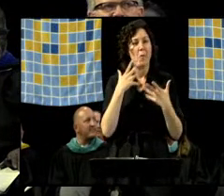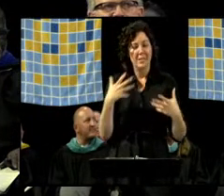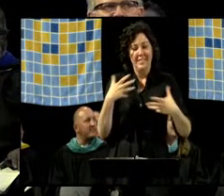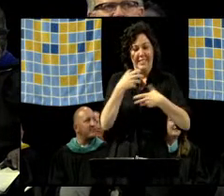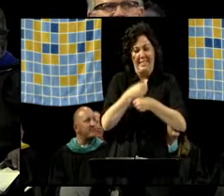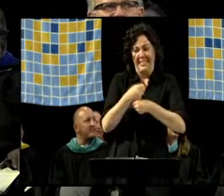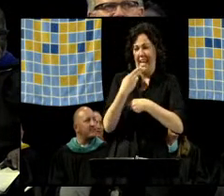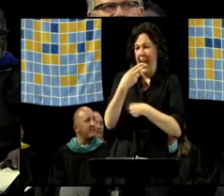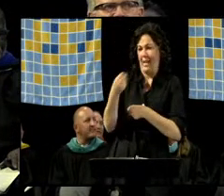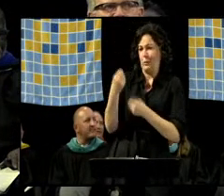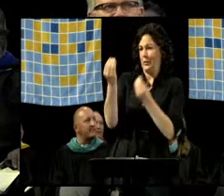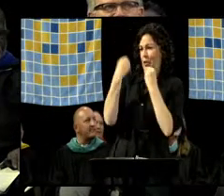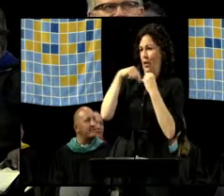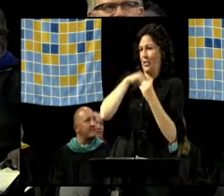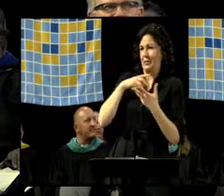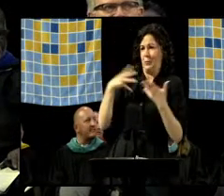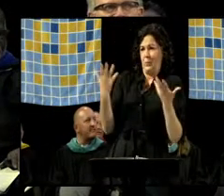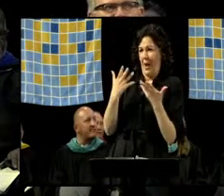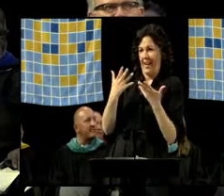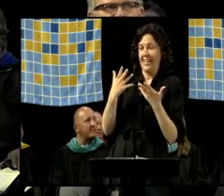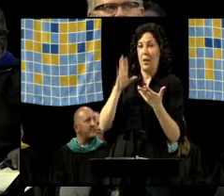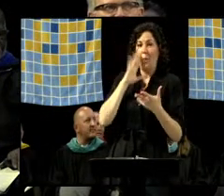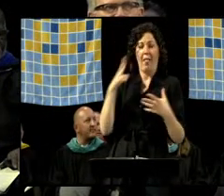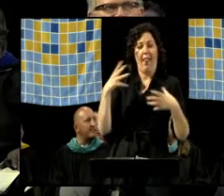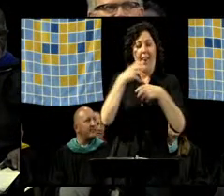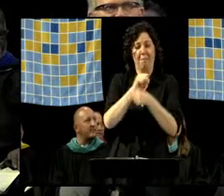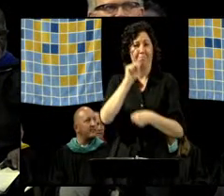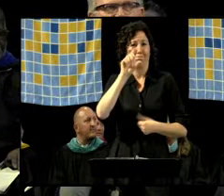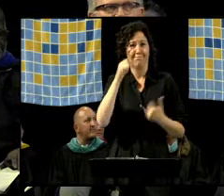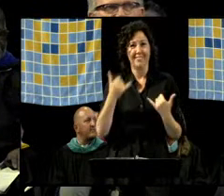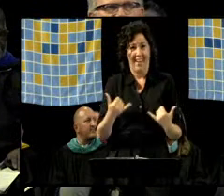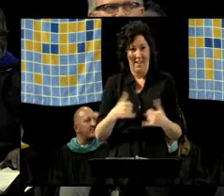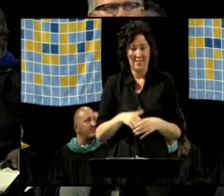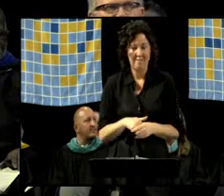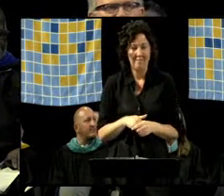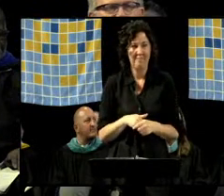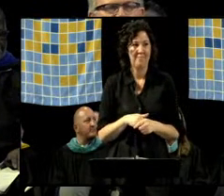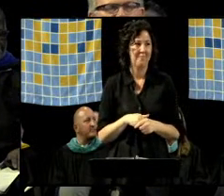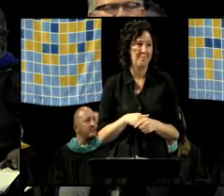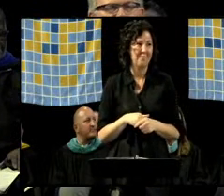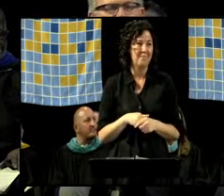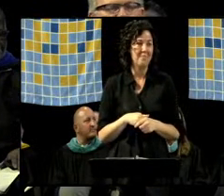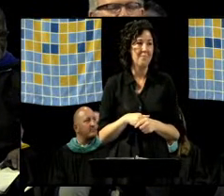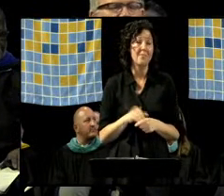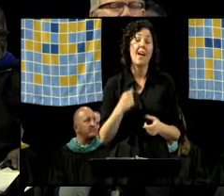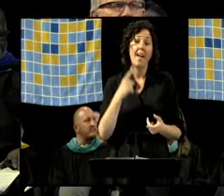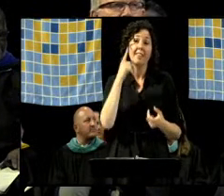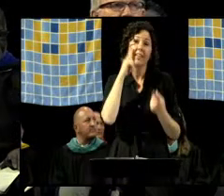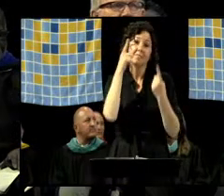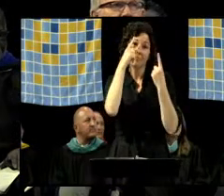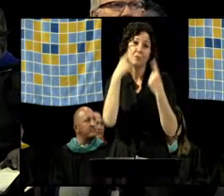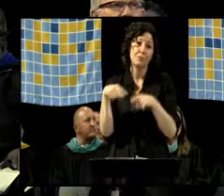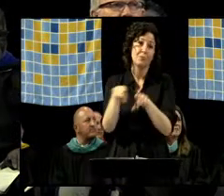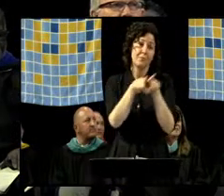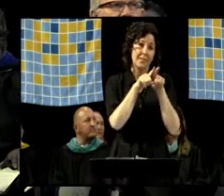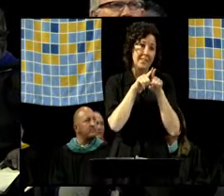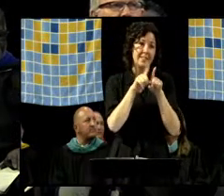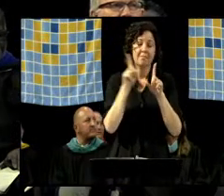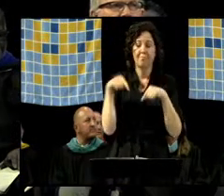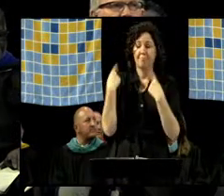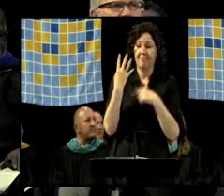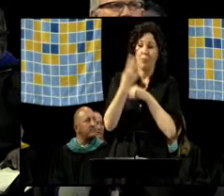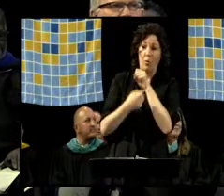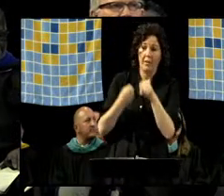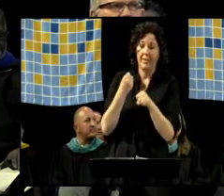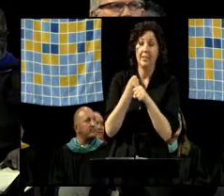I would like to attempt to sum up what high school has taught us and what we can take into the next chapters of our lives. I think we can all agree that over the past couple of